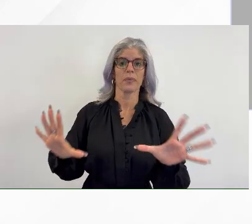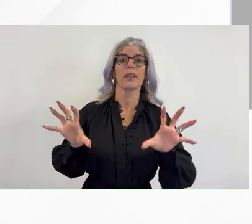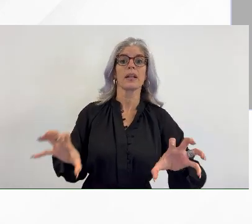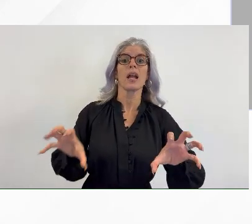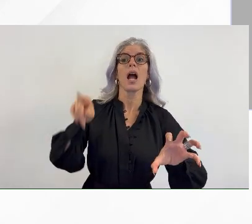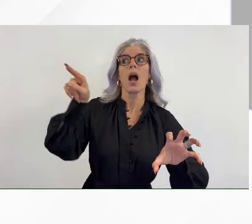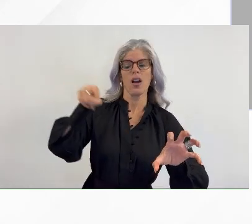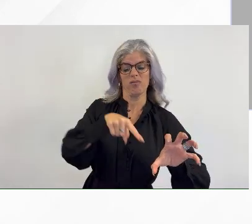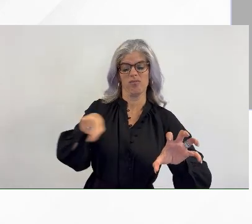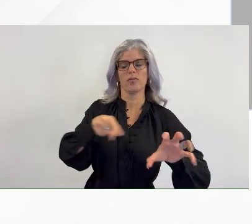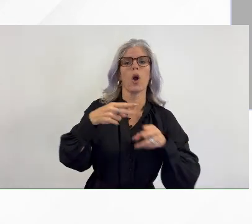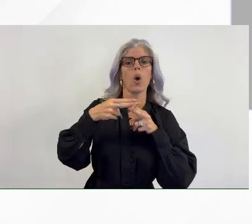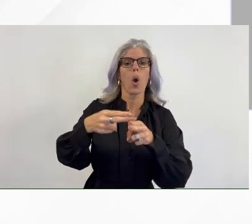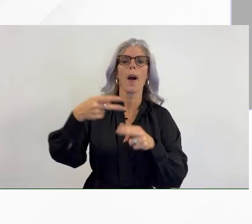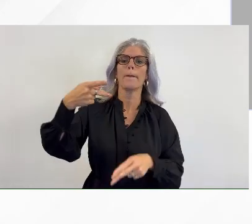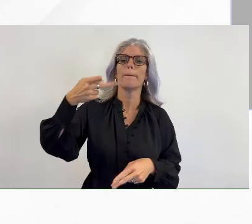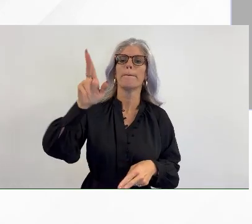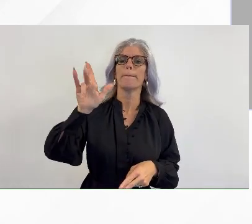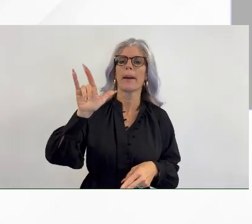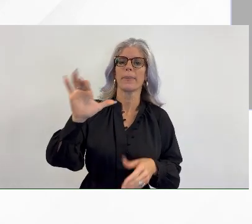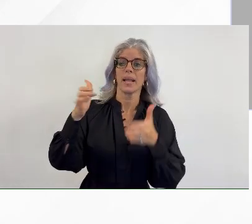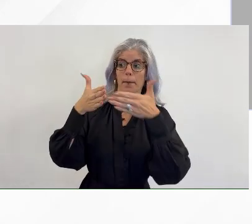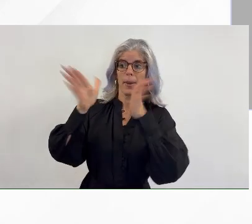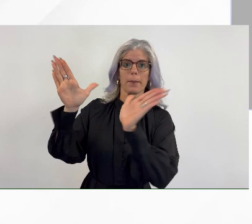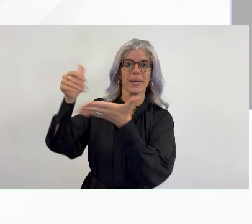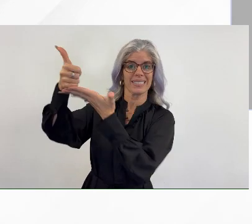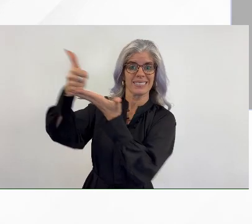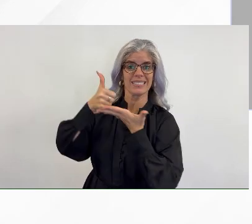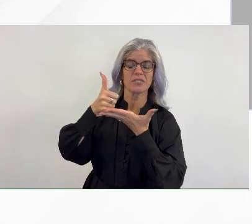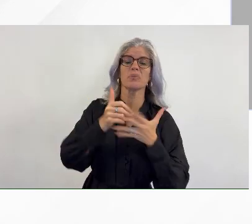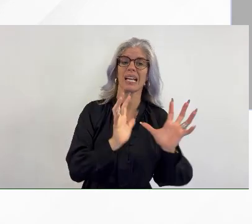Eligible work is broken into the following public assistance categories.